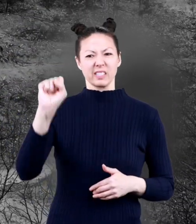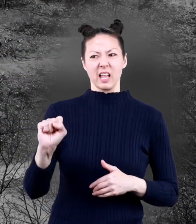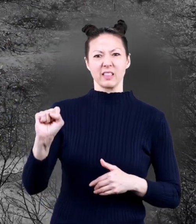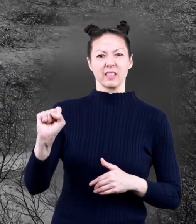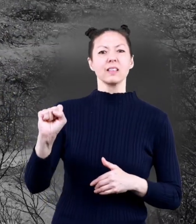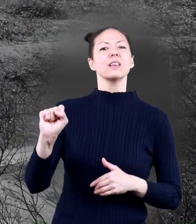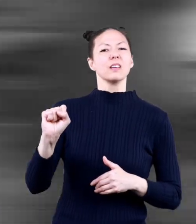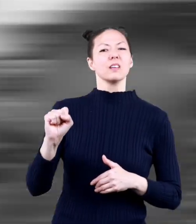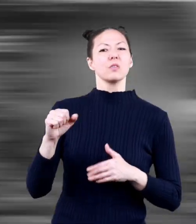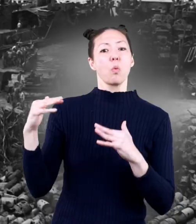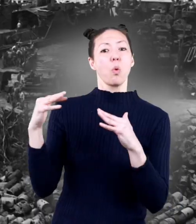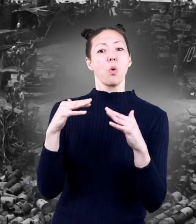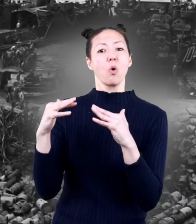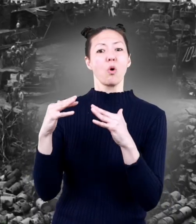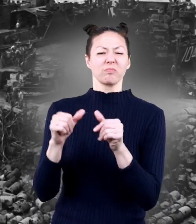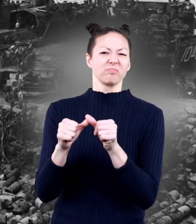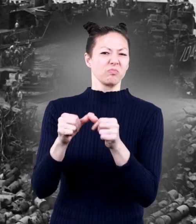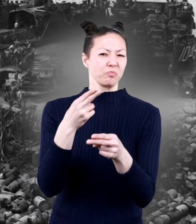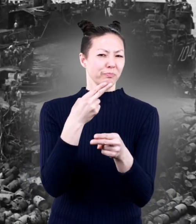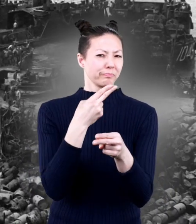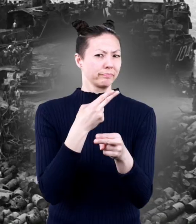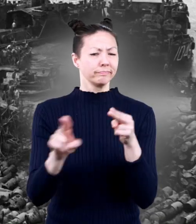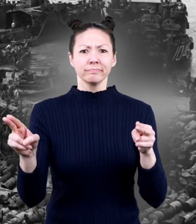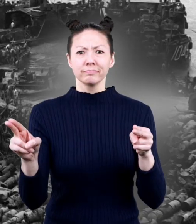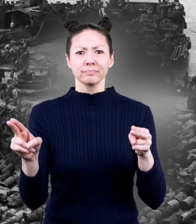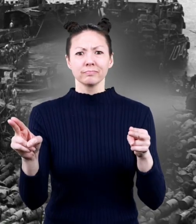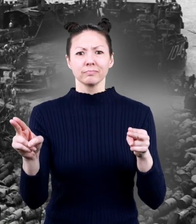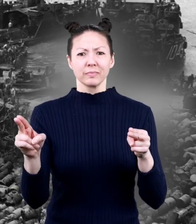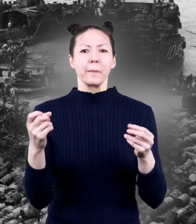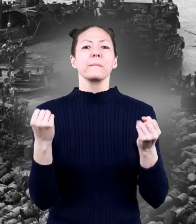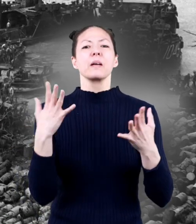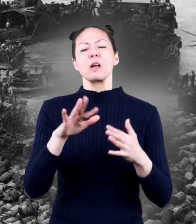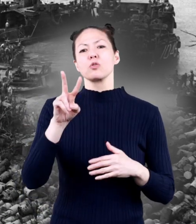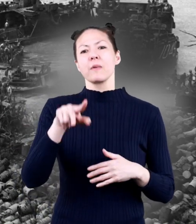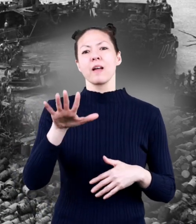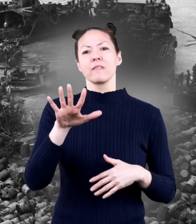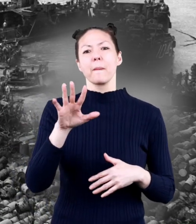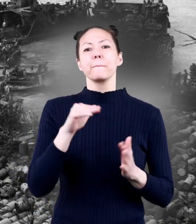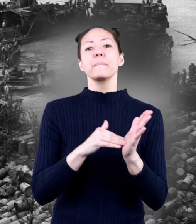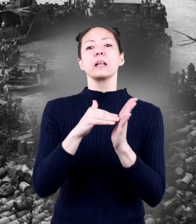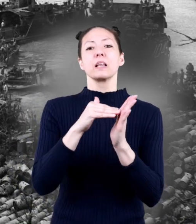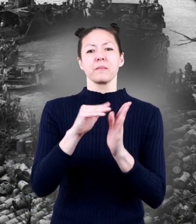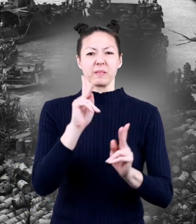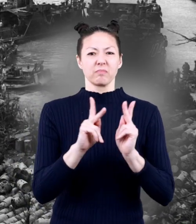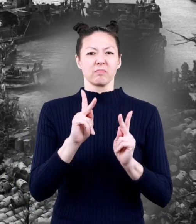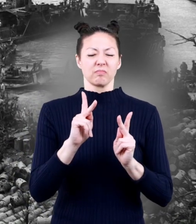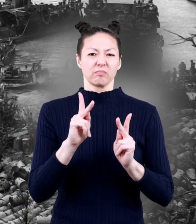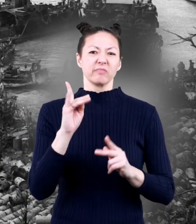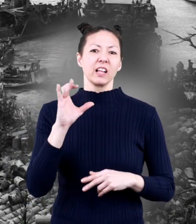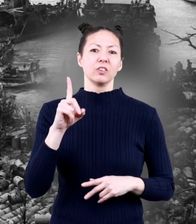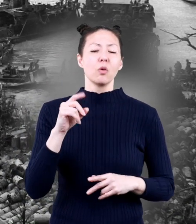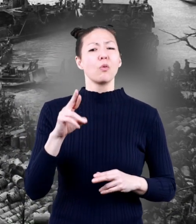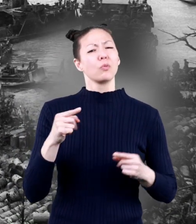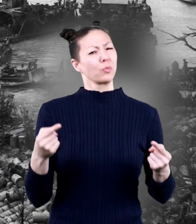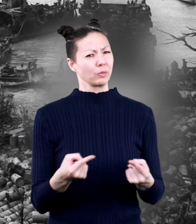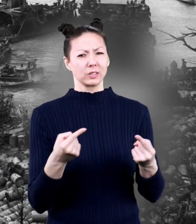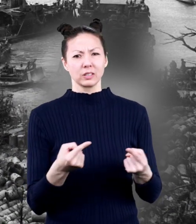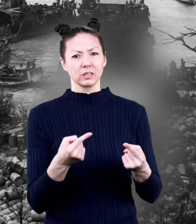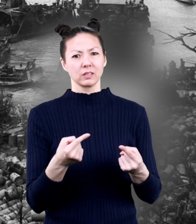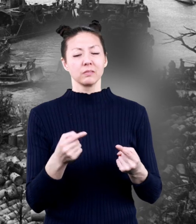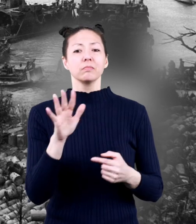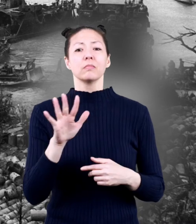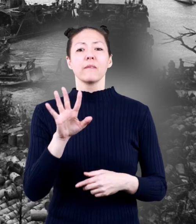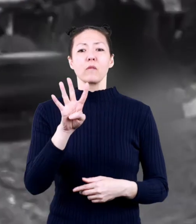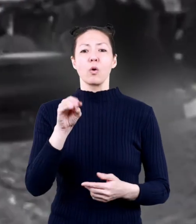the North from the South. Although the war lasted a short time, as many as 2.5 million people were killed